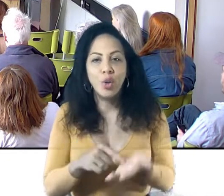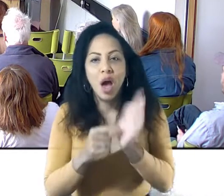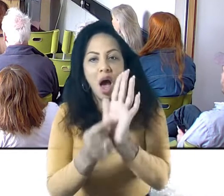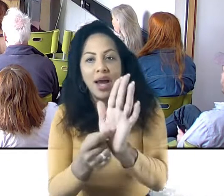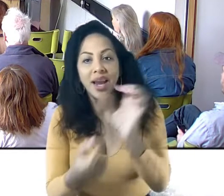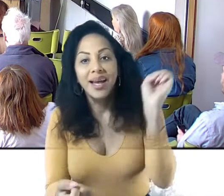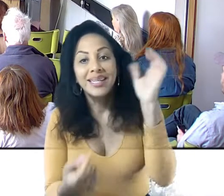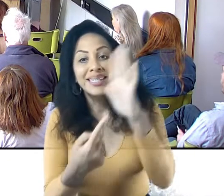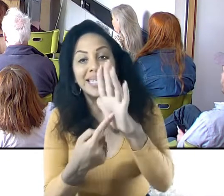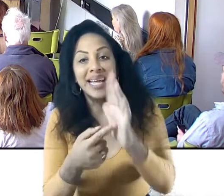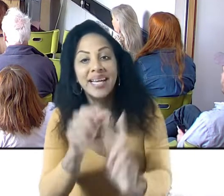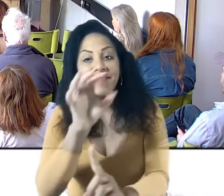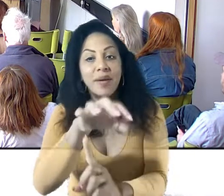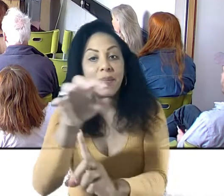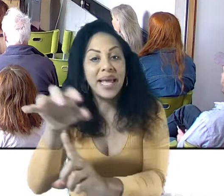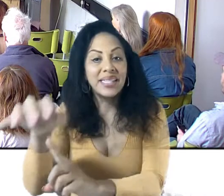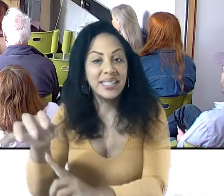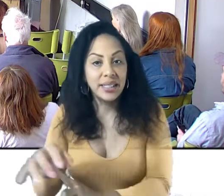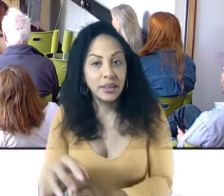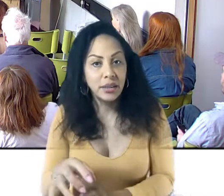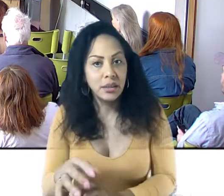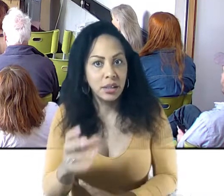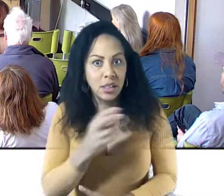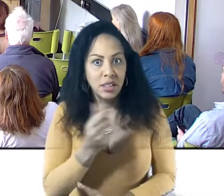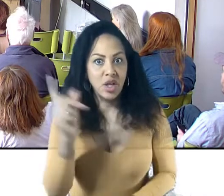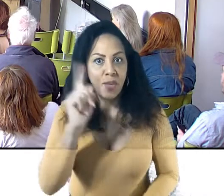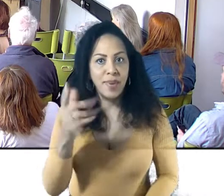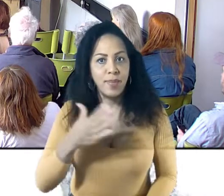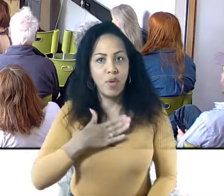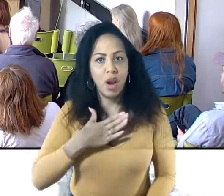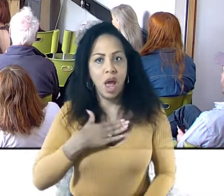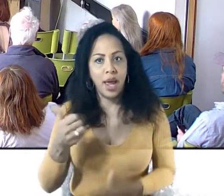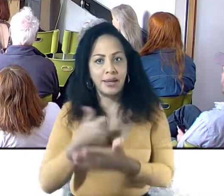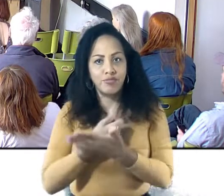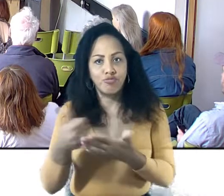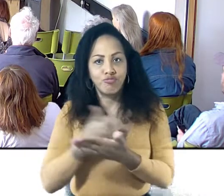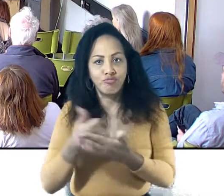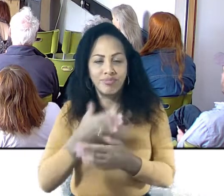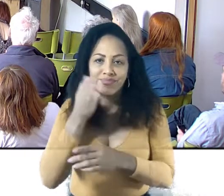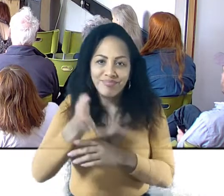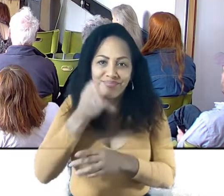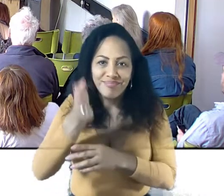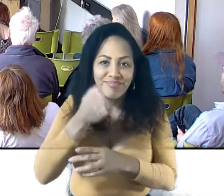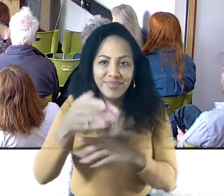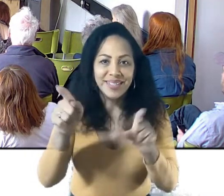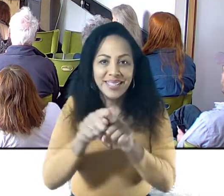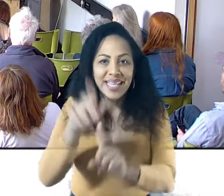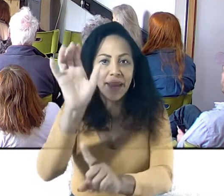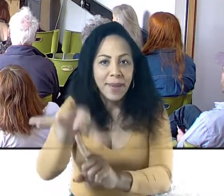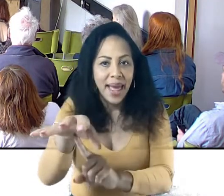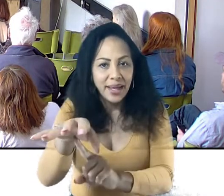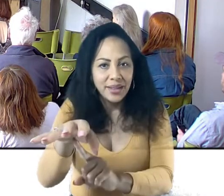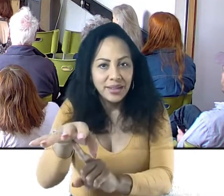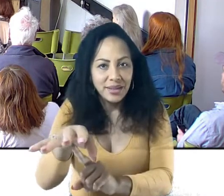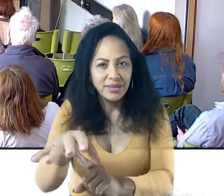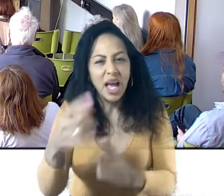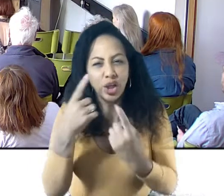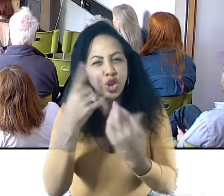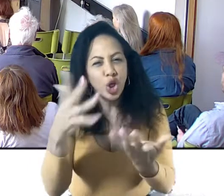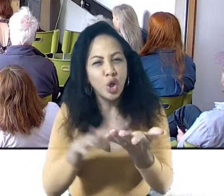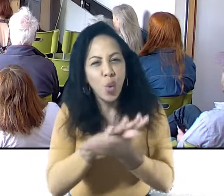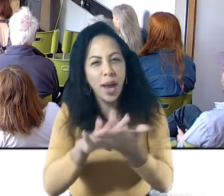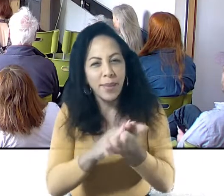go back to them. So I think maybe I'll just illustrate with, very quickly with, so